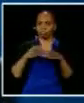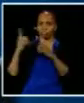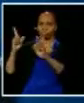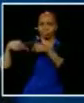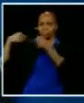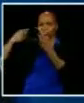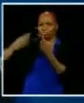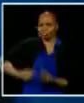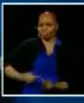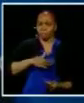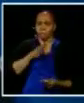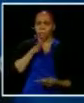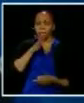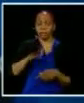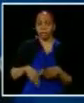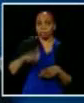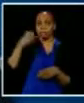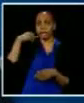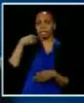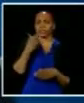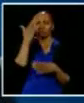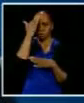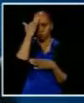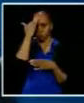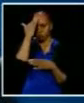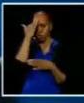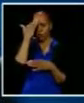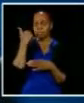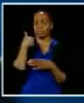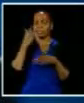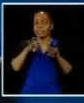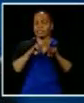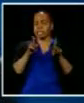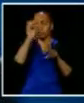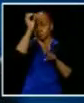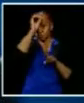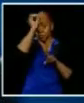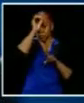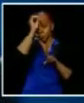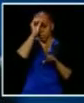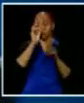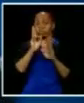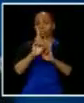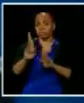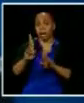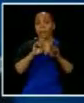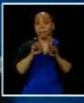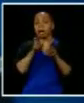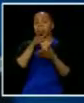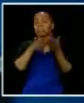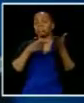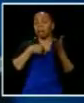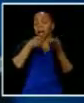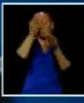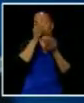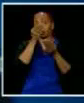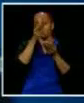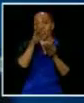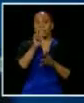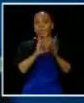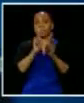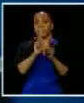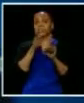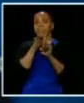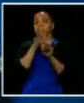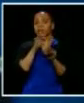It was the way my mother raised me. And so, you know, there can be differences of opinion on that, Christine, and I respect that. But what I'll tell you is, well, here's what the people of New